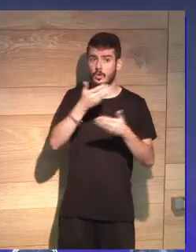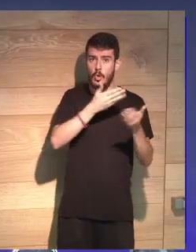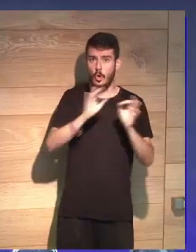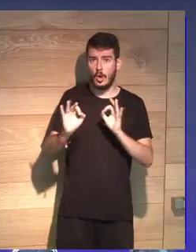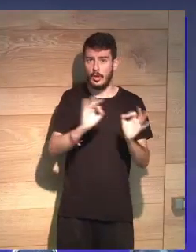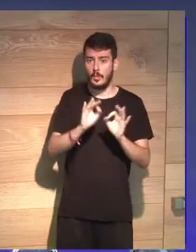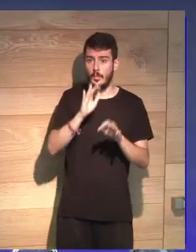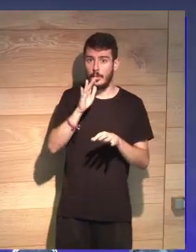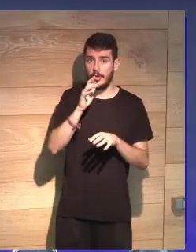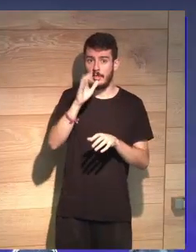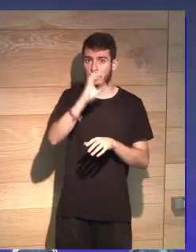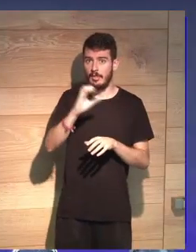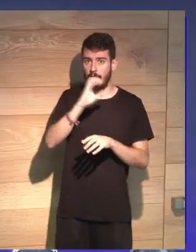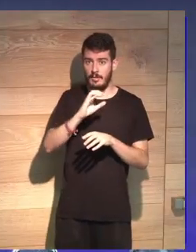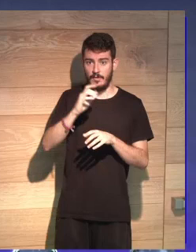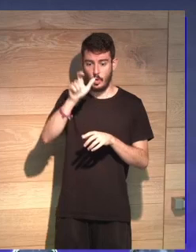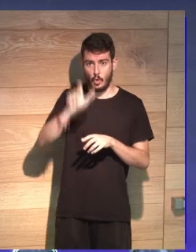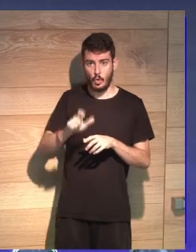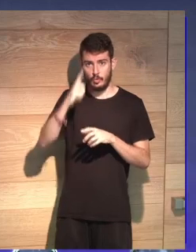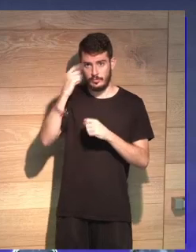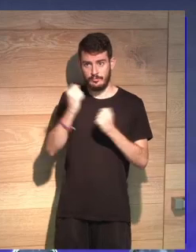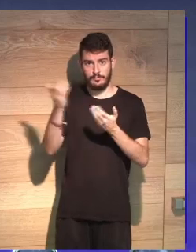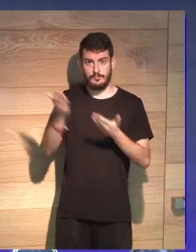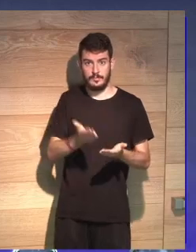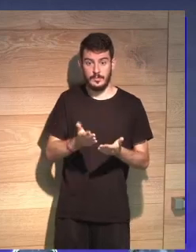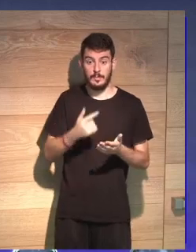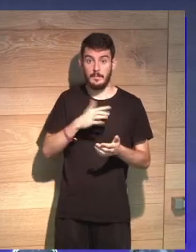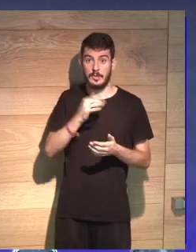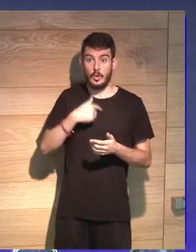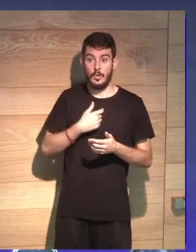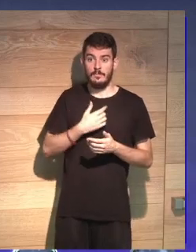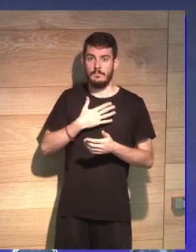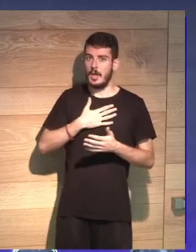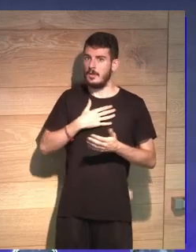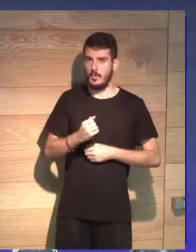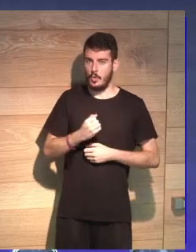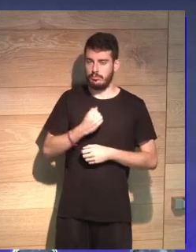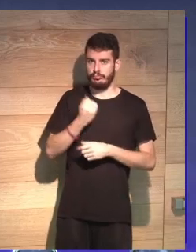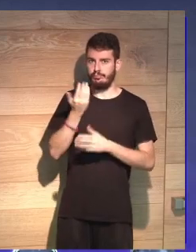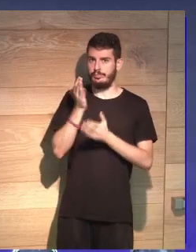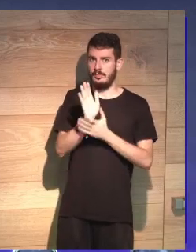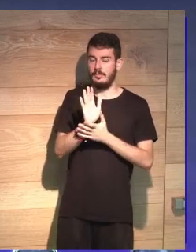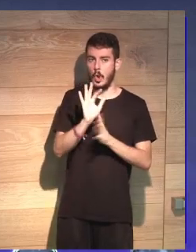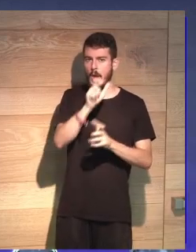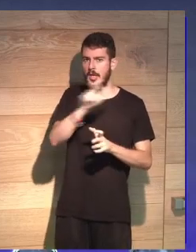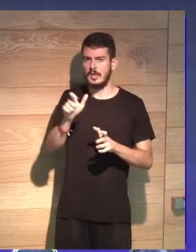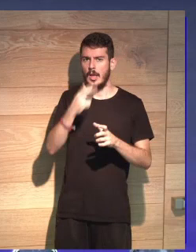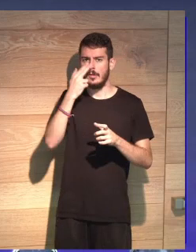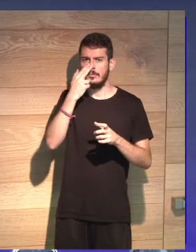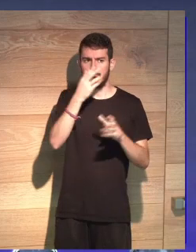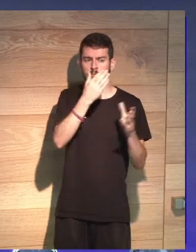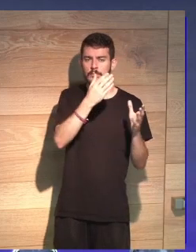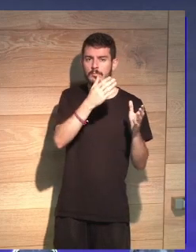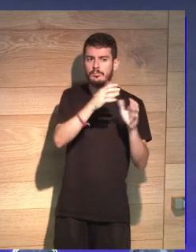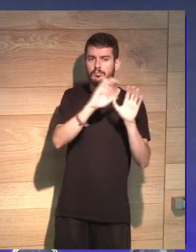thank you. Thank you for the organizers for having scientists here. And I am here as a